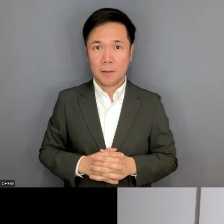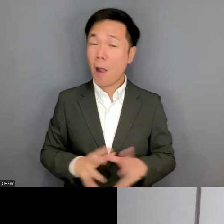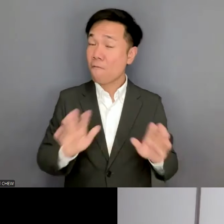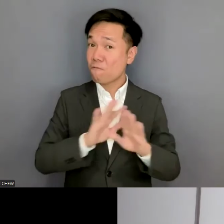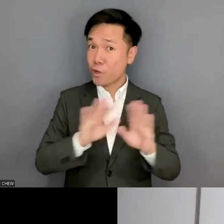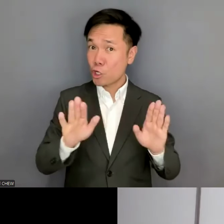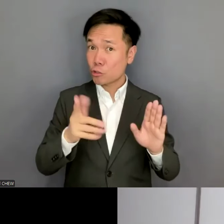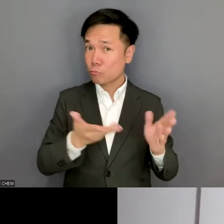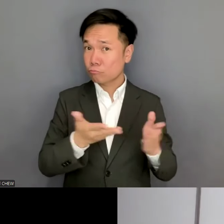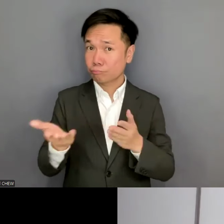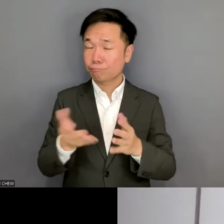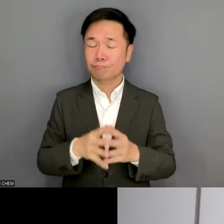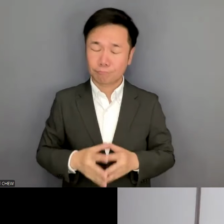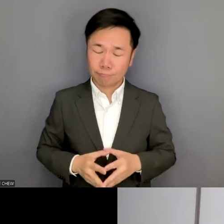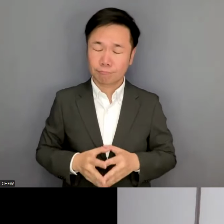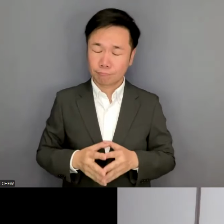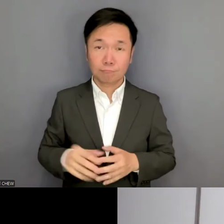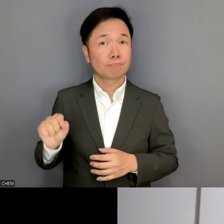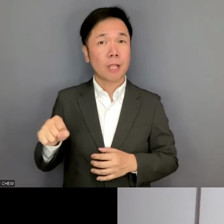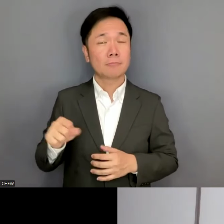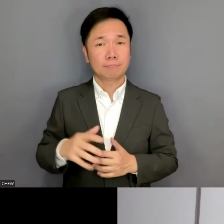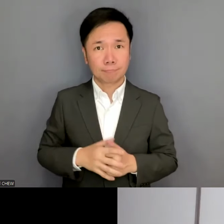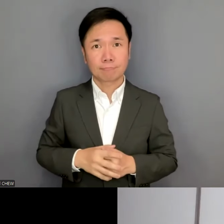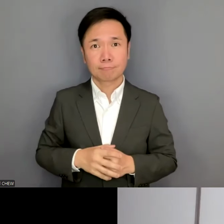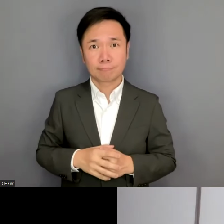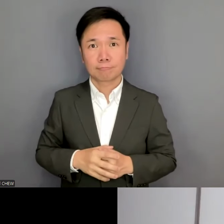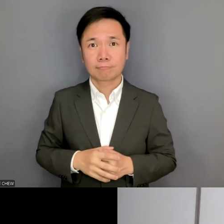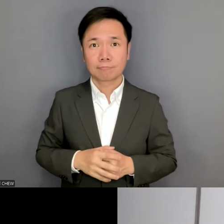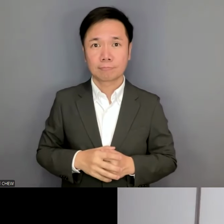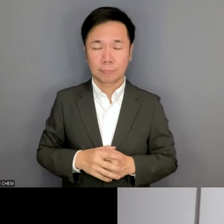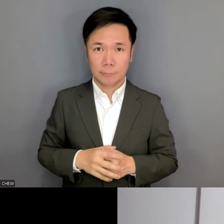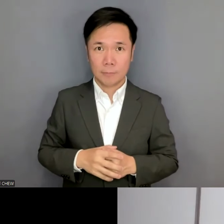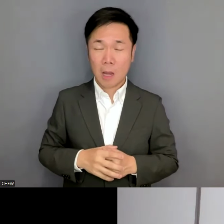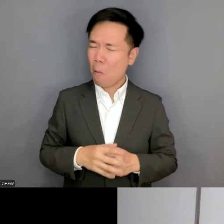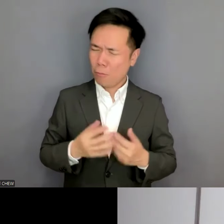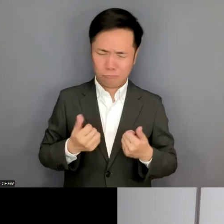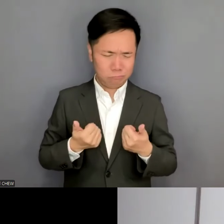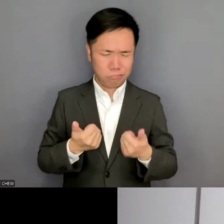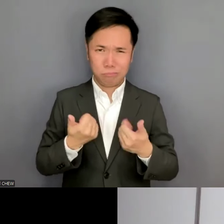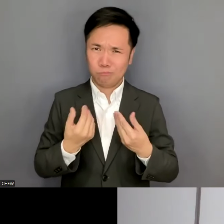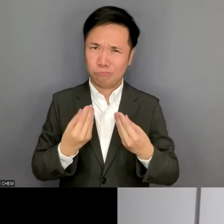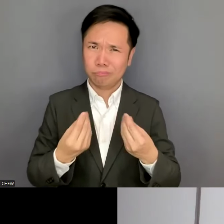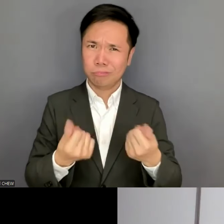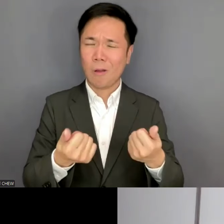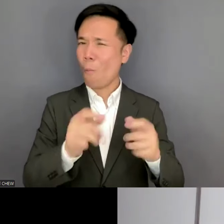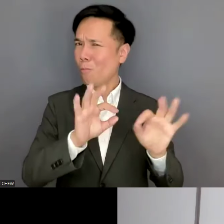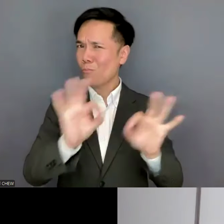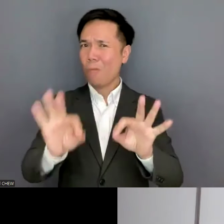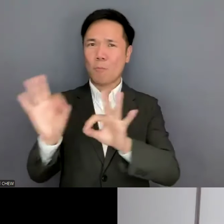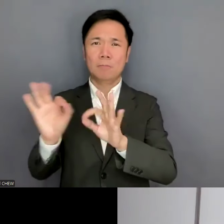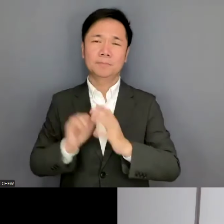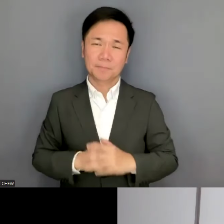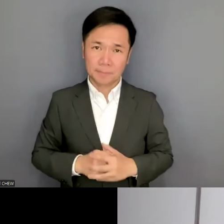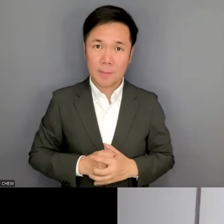fluido posible o to make it expresar de mejor manera the los fluent requerimientos de cada in the best juventud possible en cada way región,